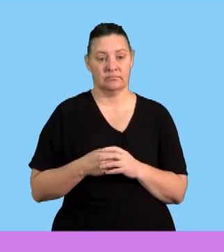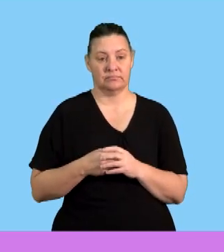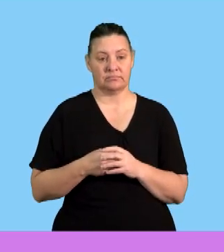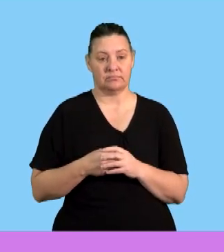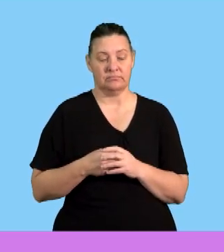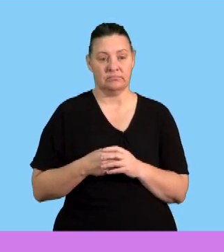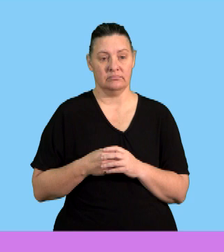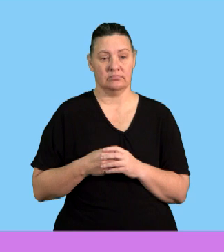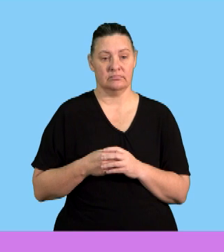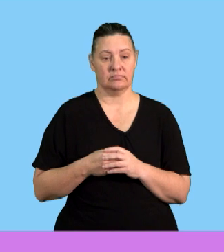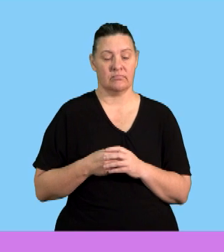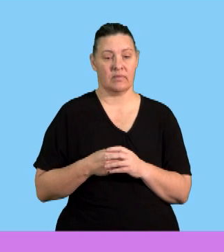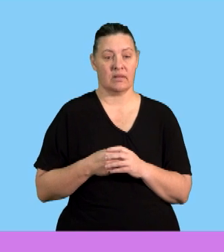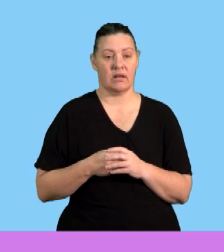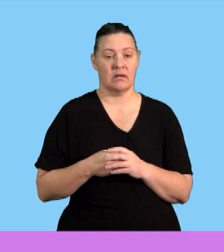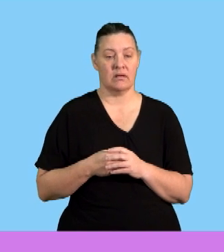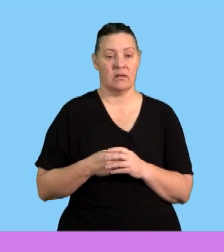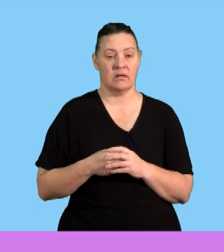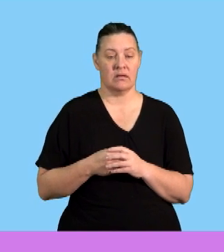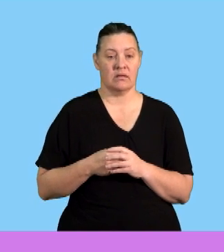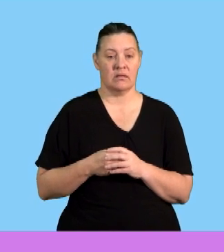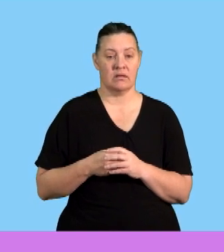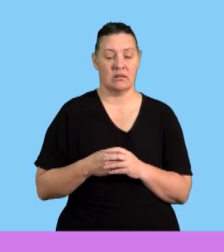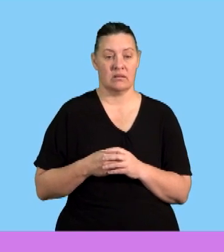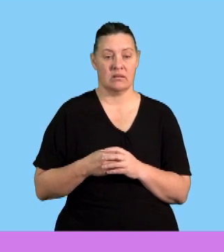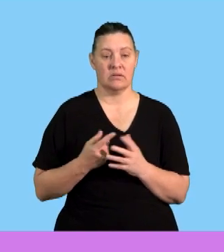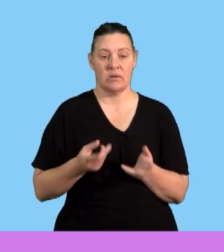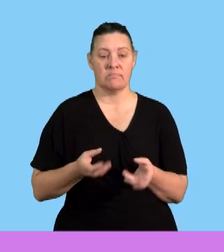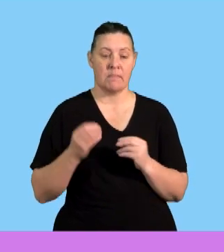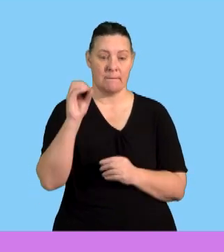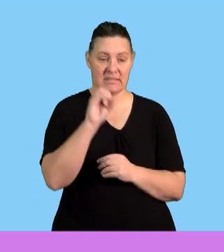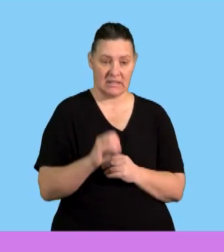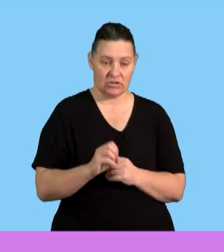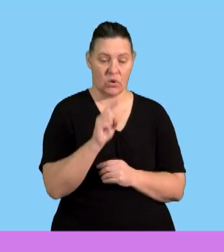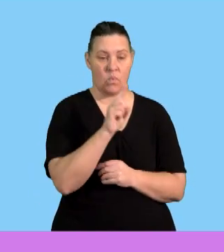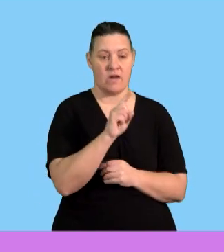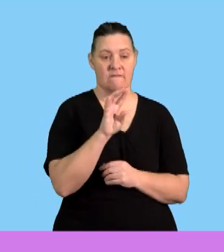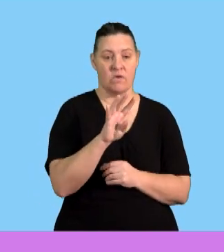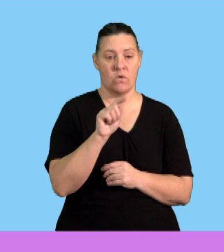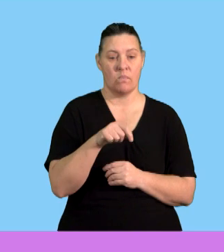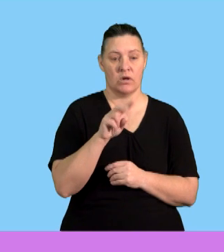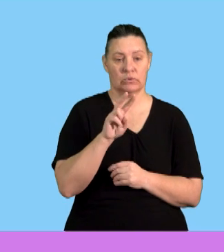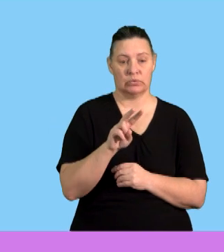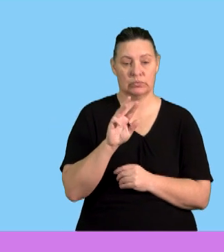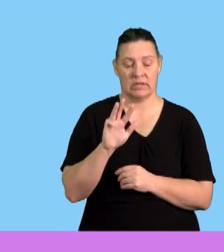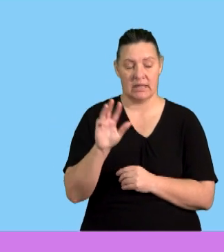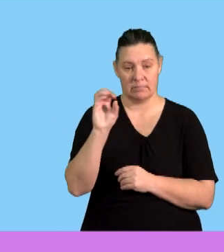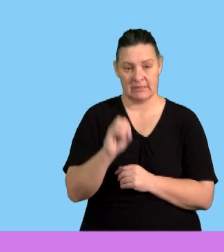the 17,500. We multiplied by 100 to get a percentage, and then it's